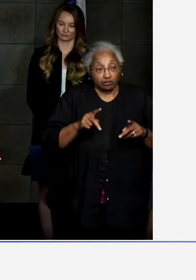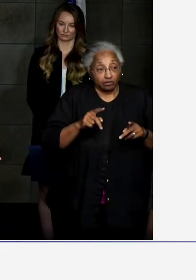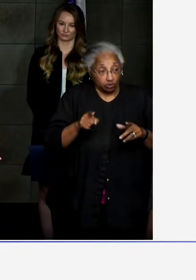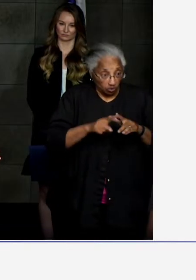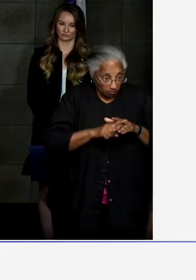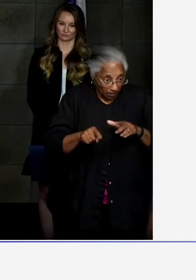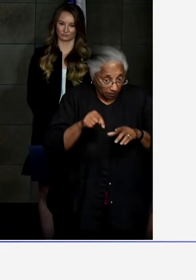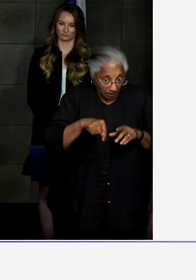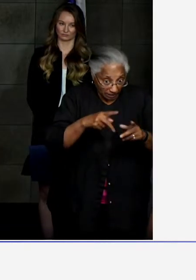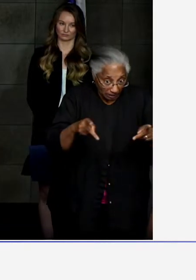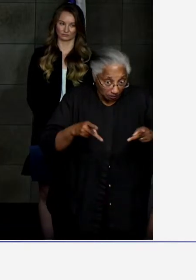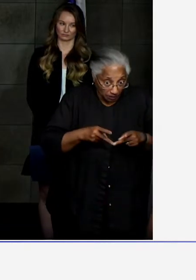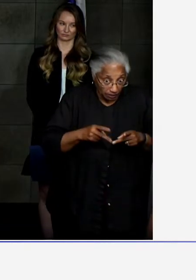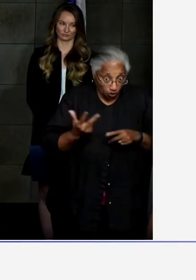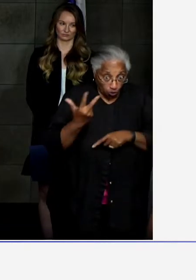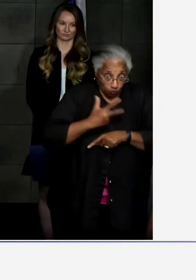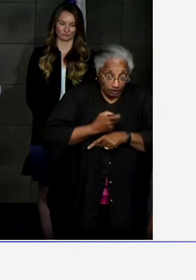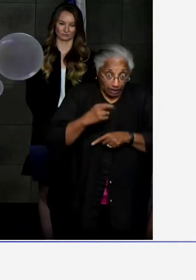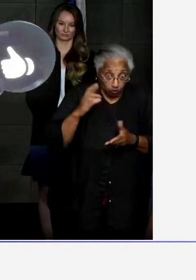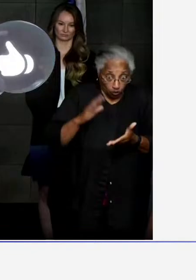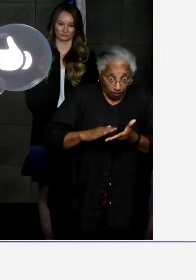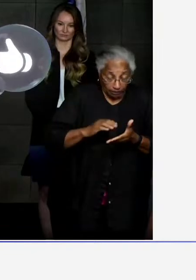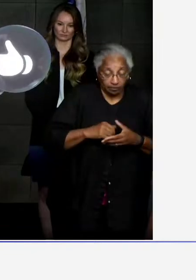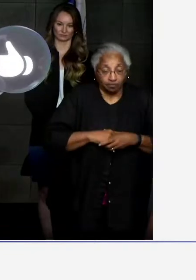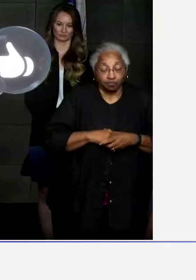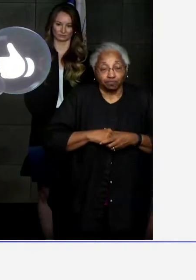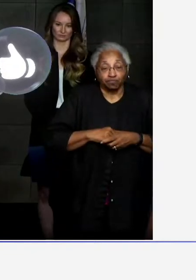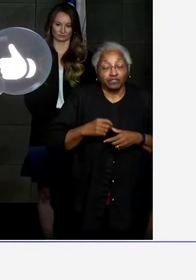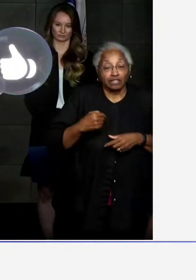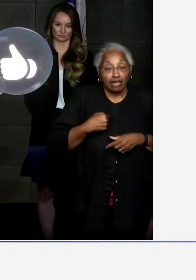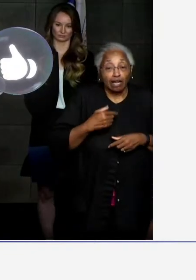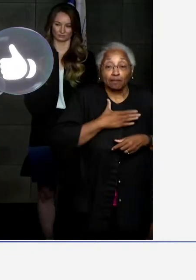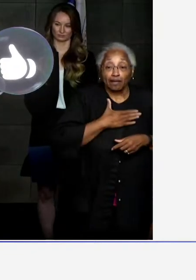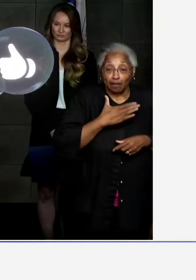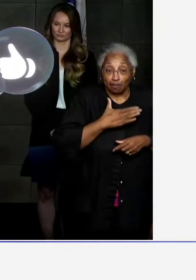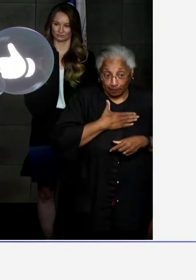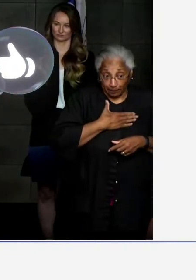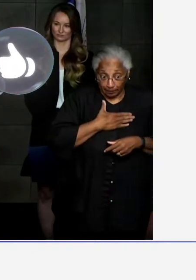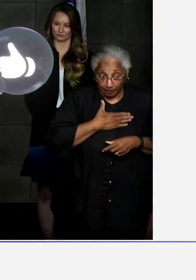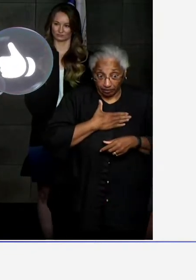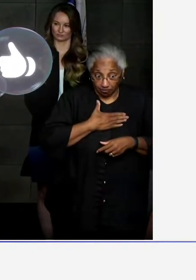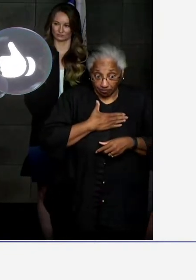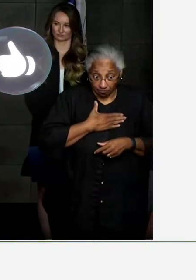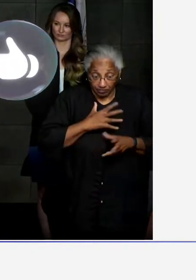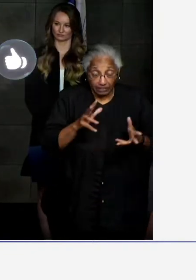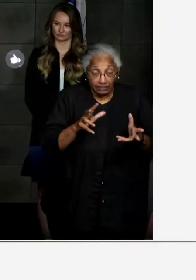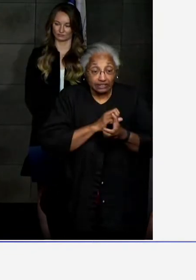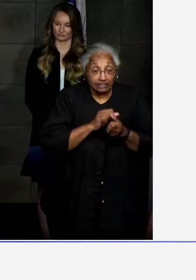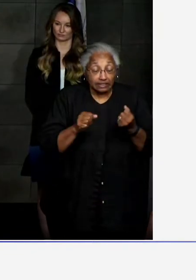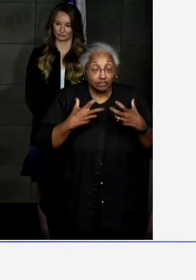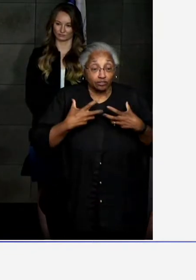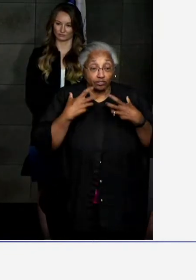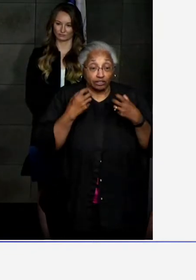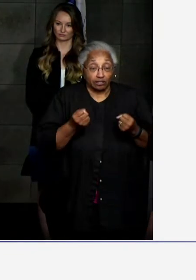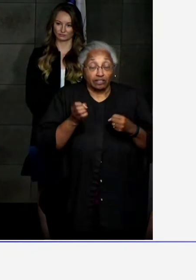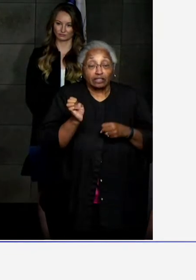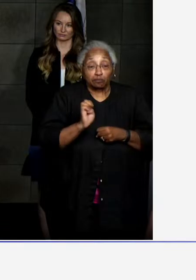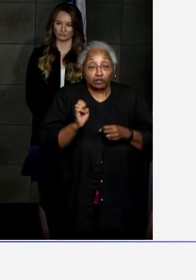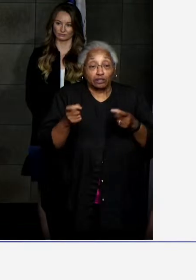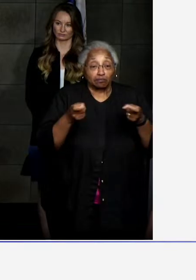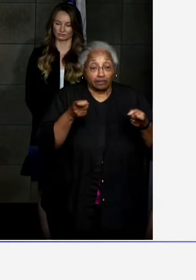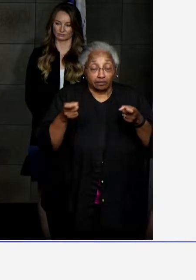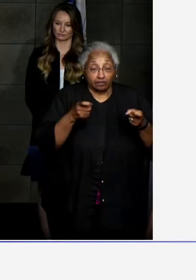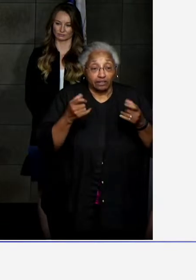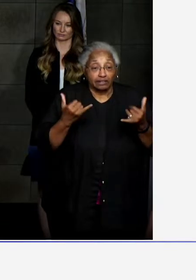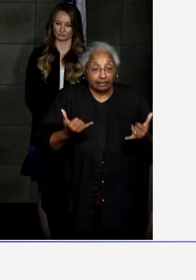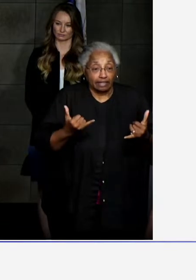or less? But look, I'll say this. I am very happy that disaster recovery emergency management is